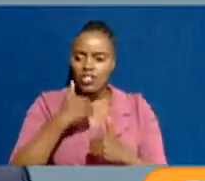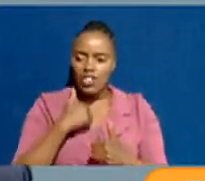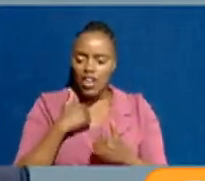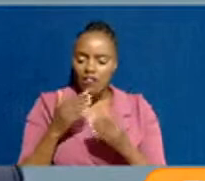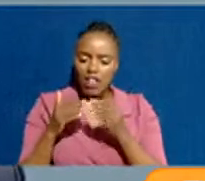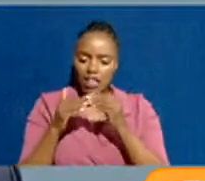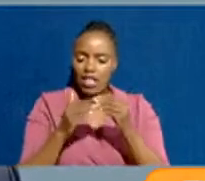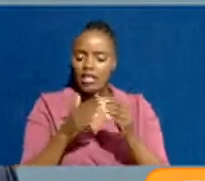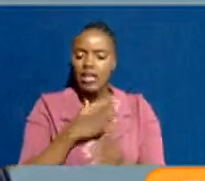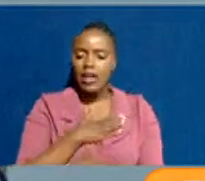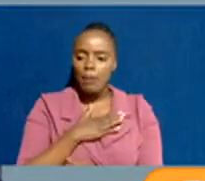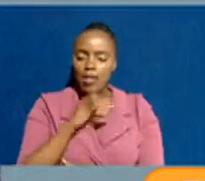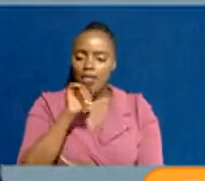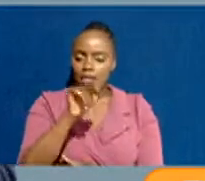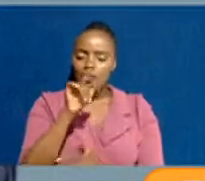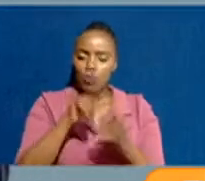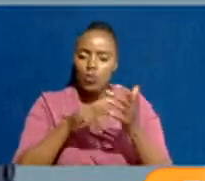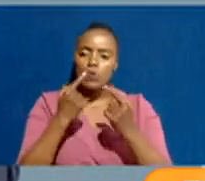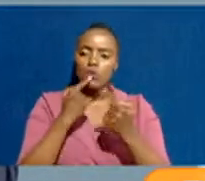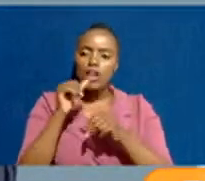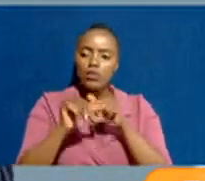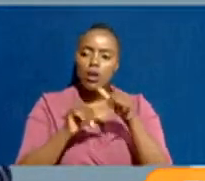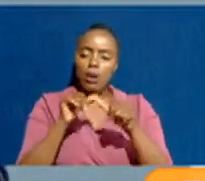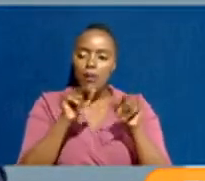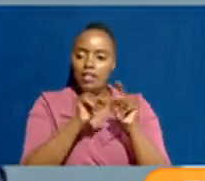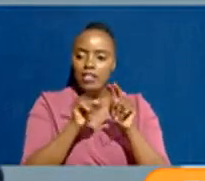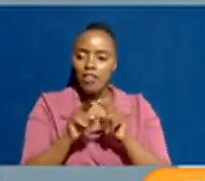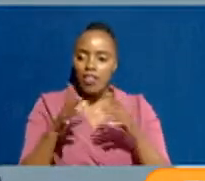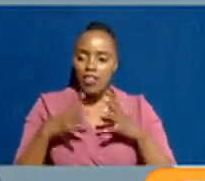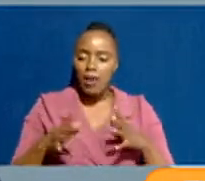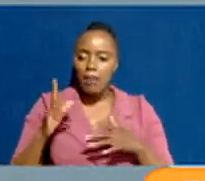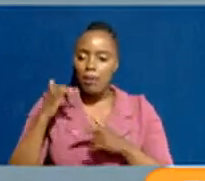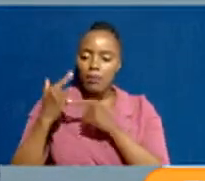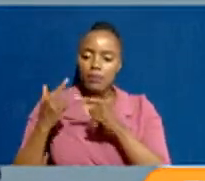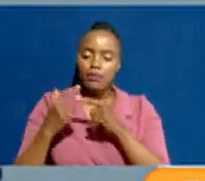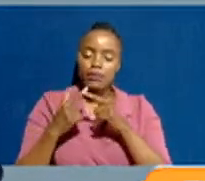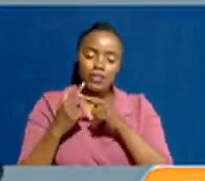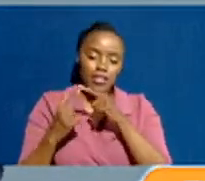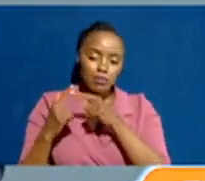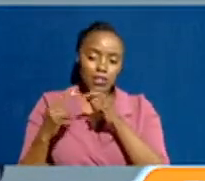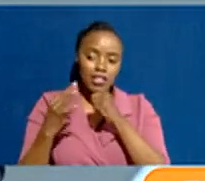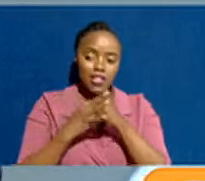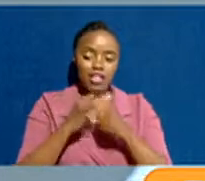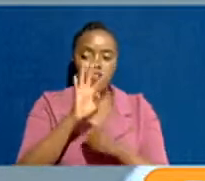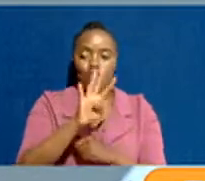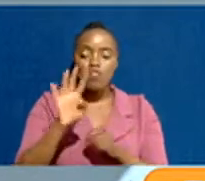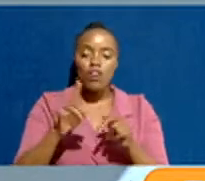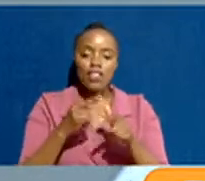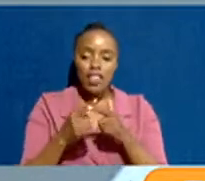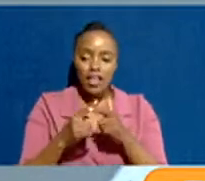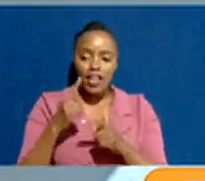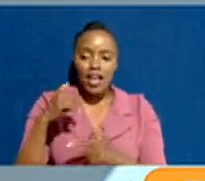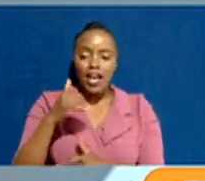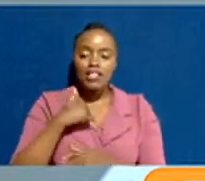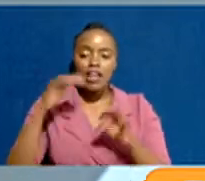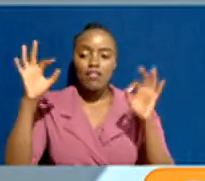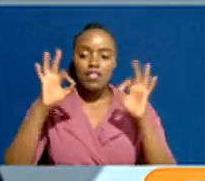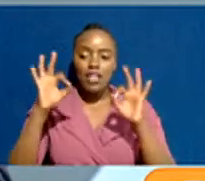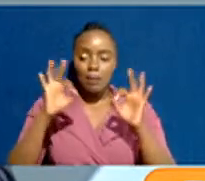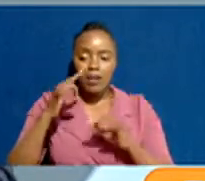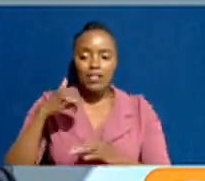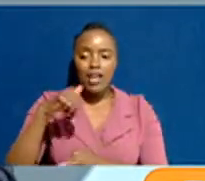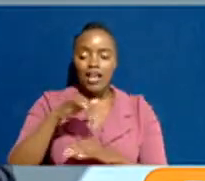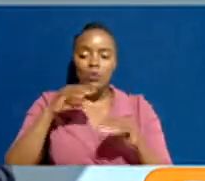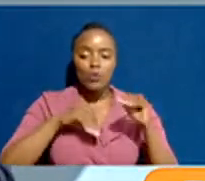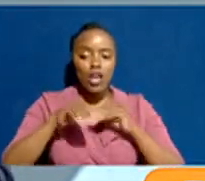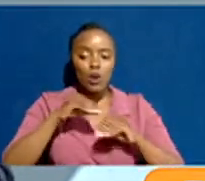of me? That is what we are talking about as people who experienced 844. Then we are surprised that we are a